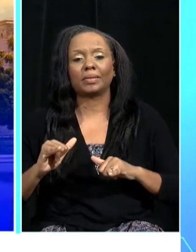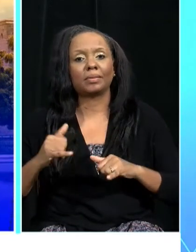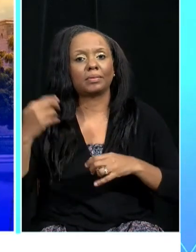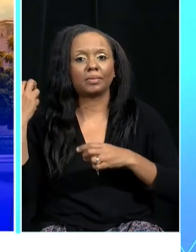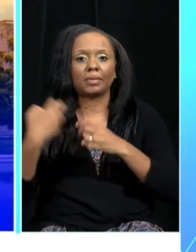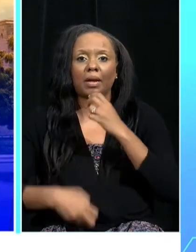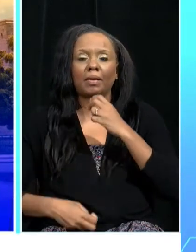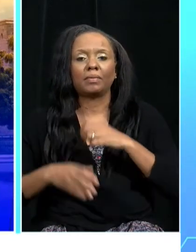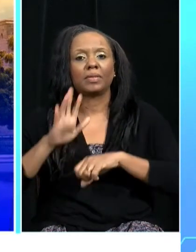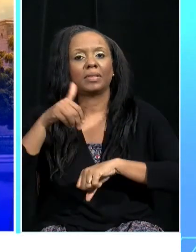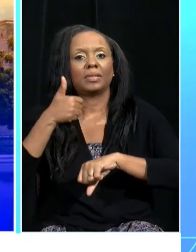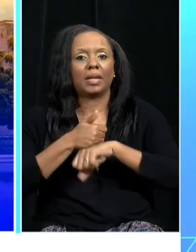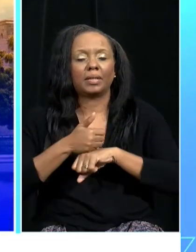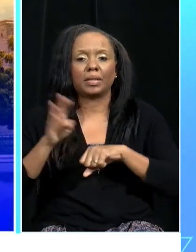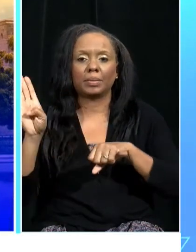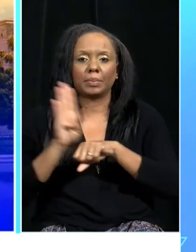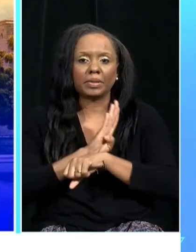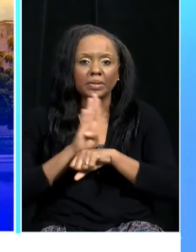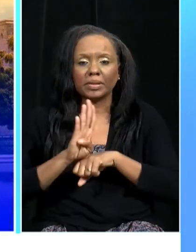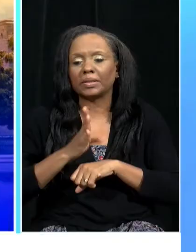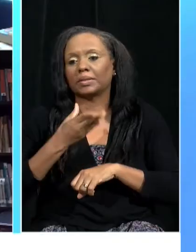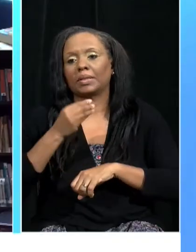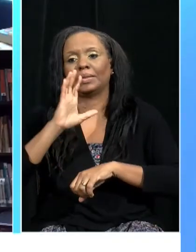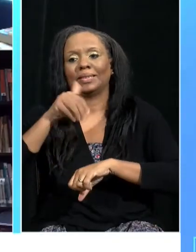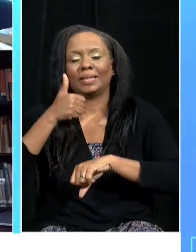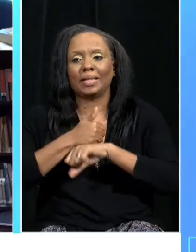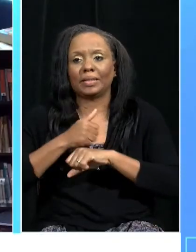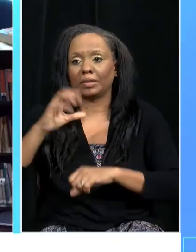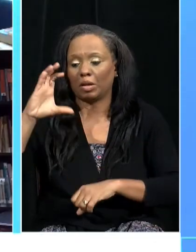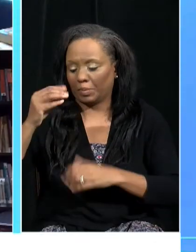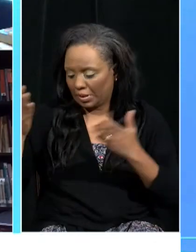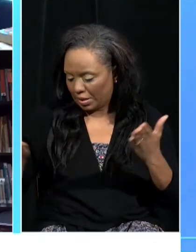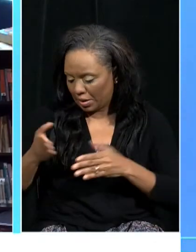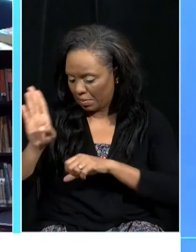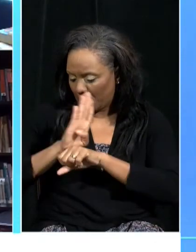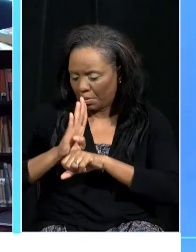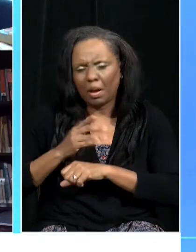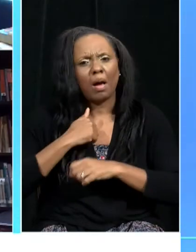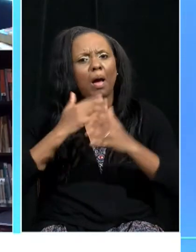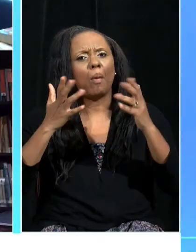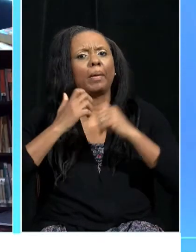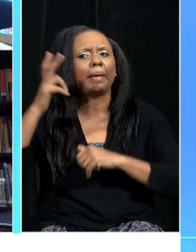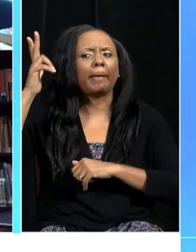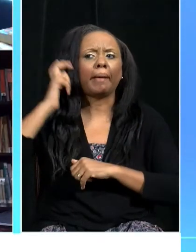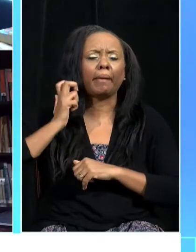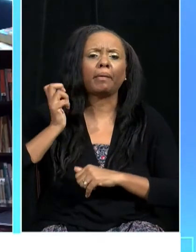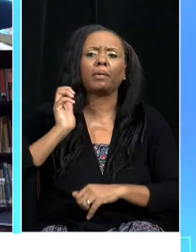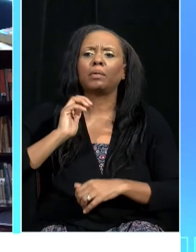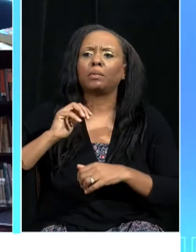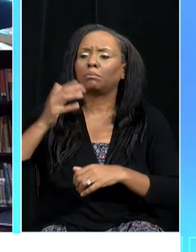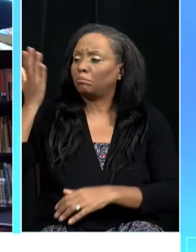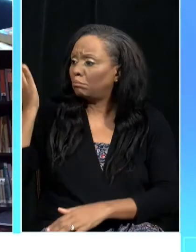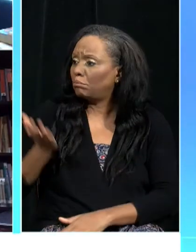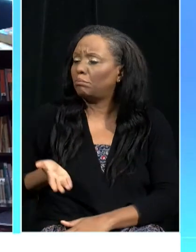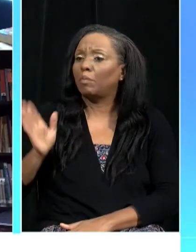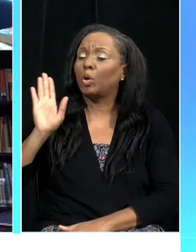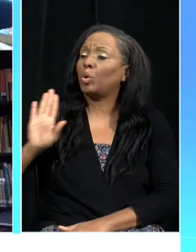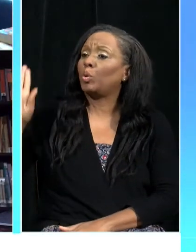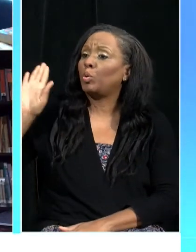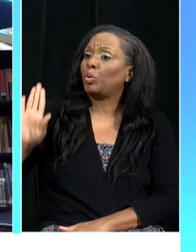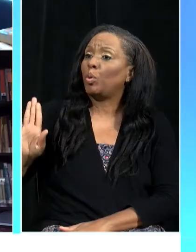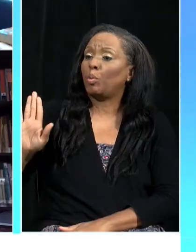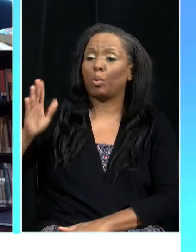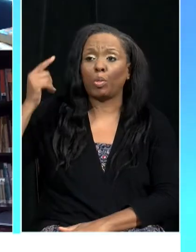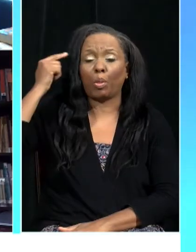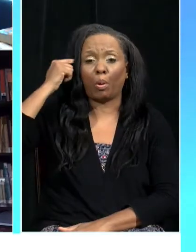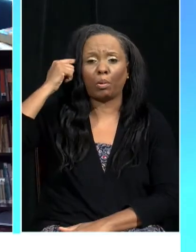company in Barbados. So I'm going to go back to my panel and find out from them their thoughts on what changes need to be made in order to make it easier